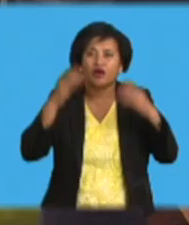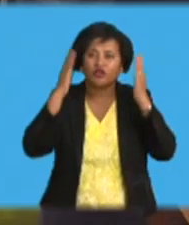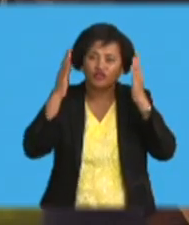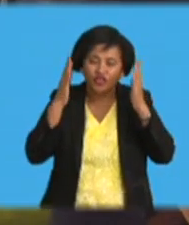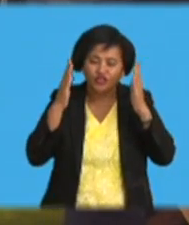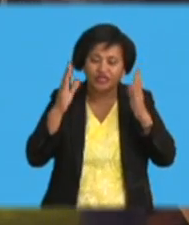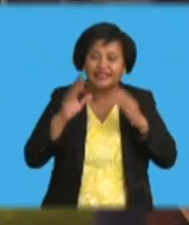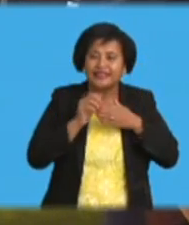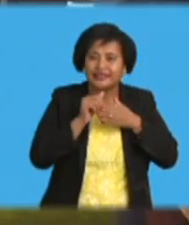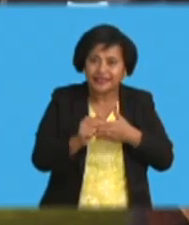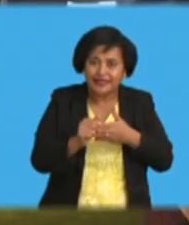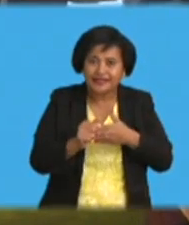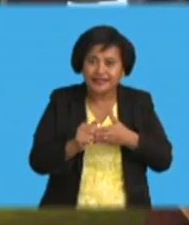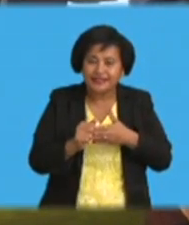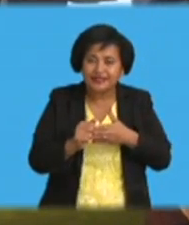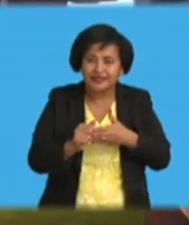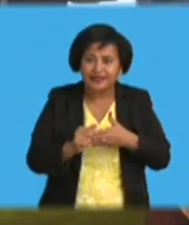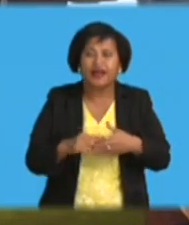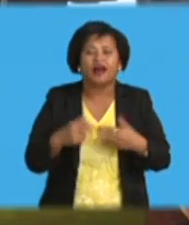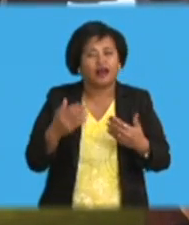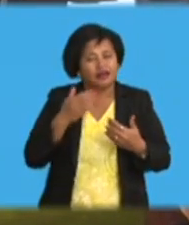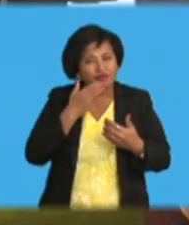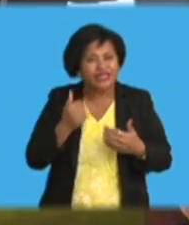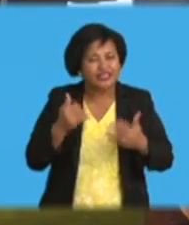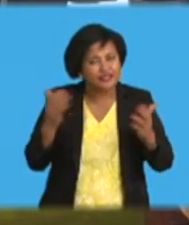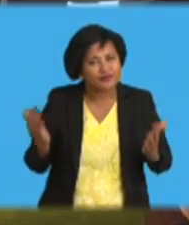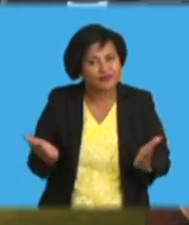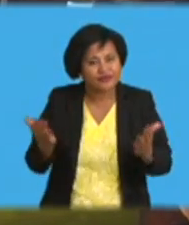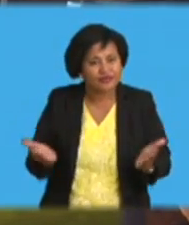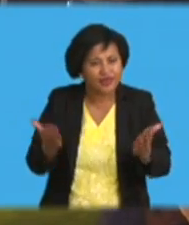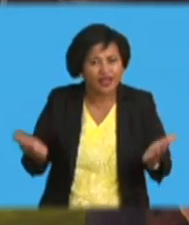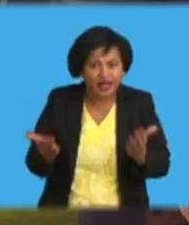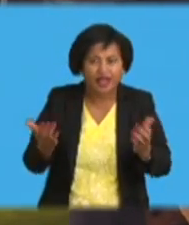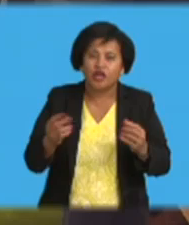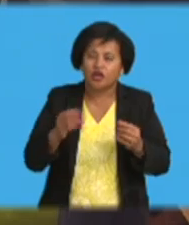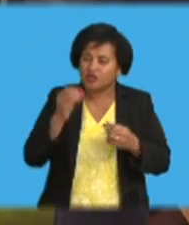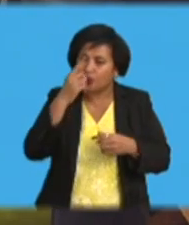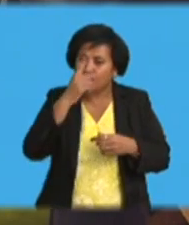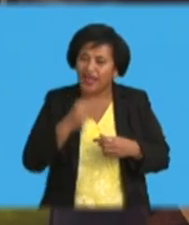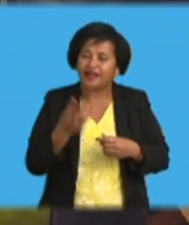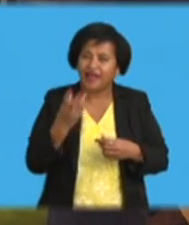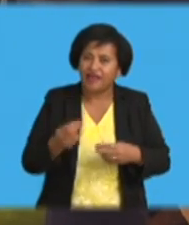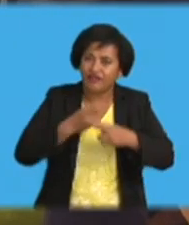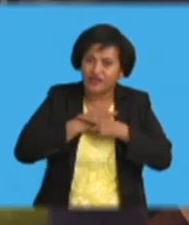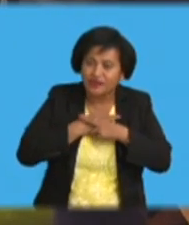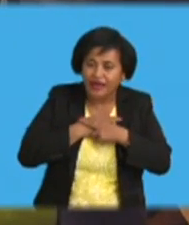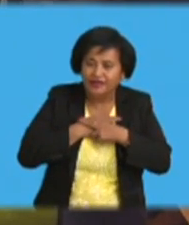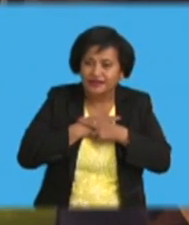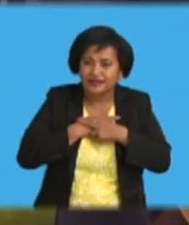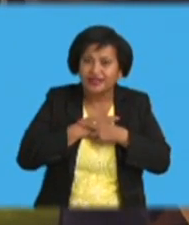this issue and help create a culture on Fijian social media that values the truth and that values mutual